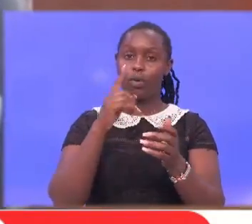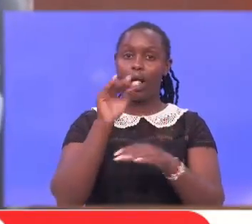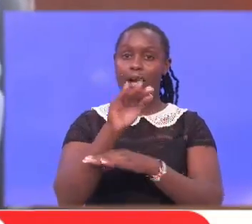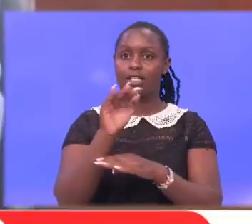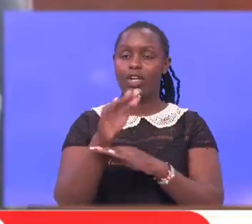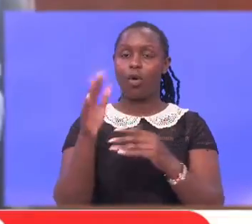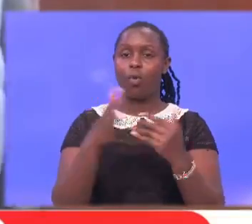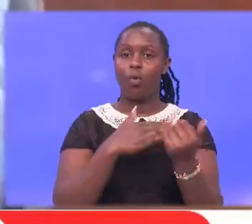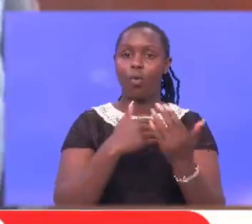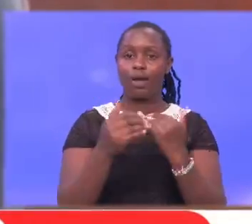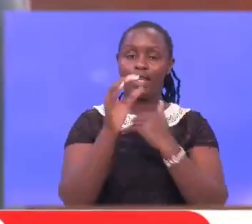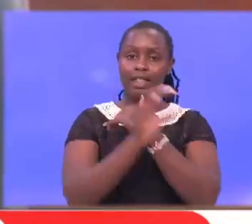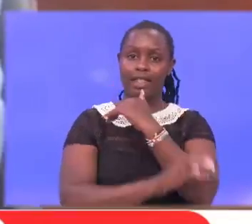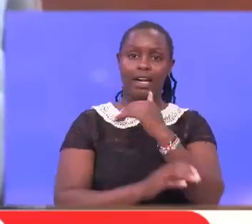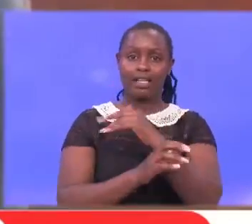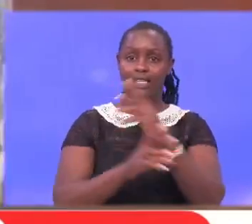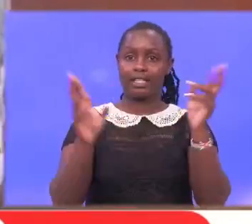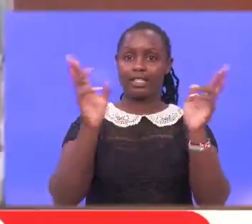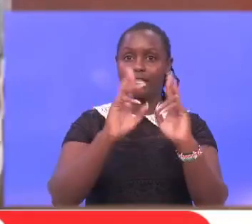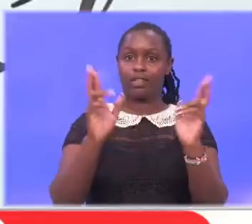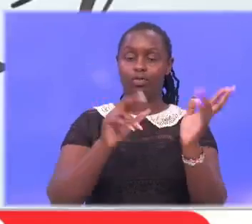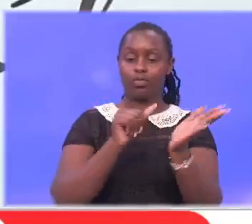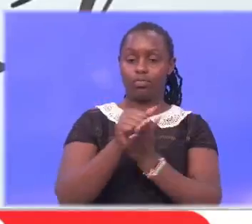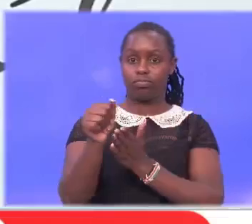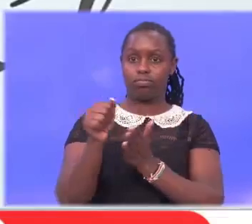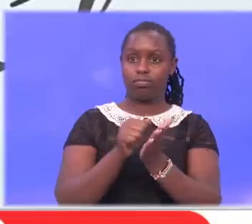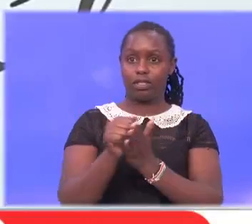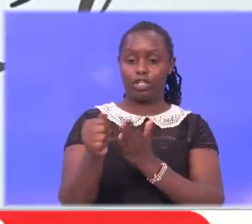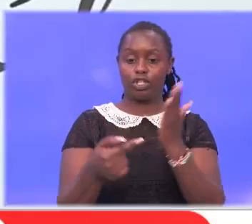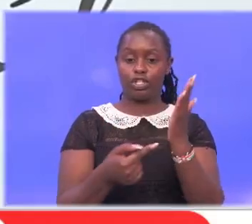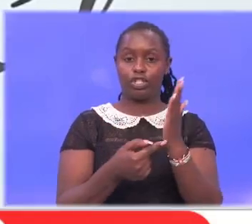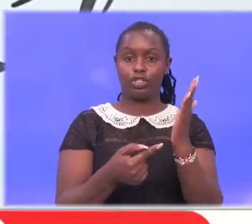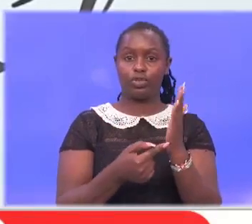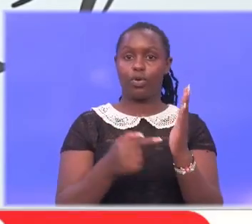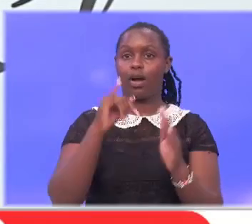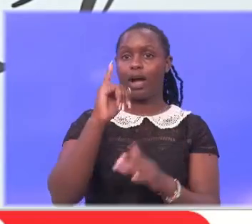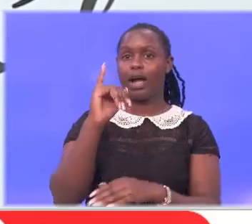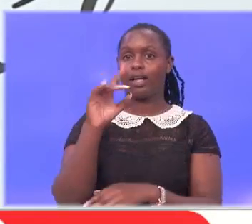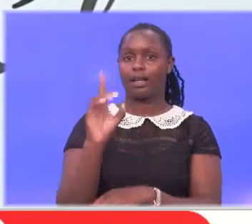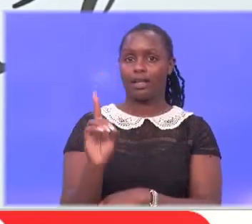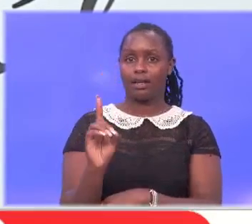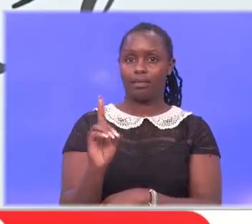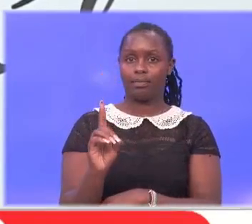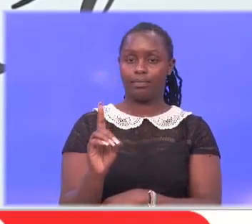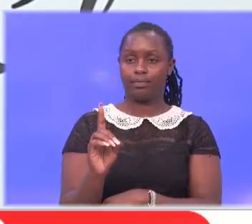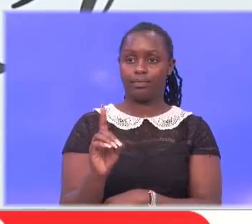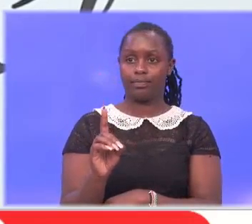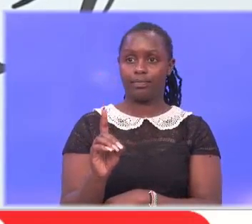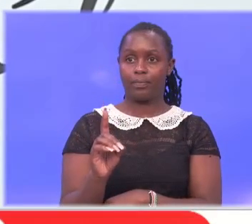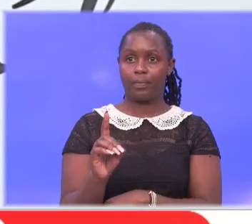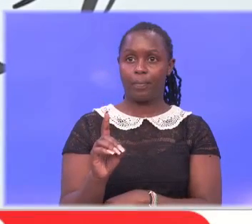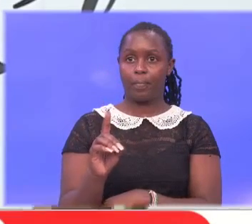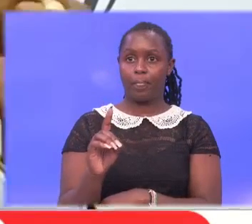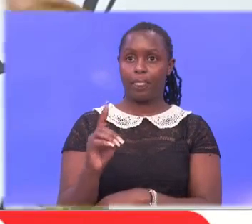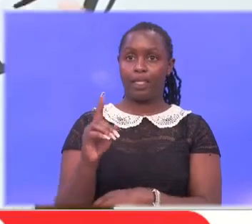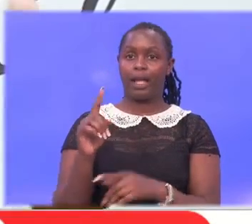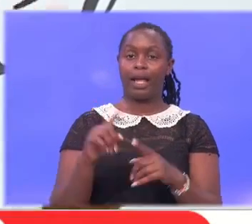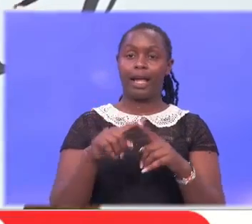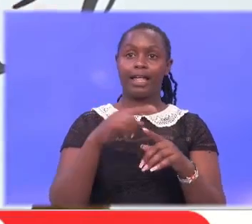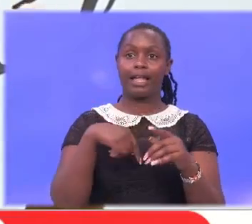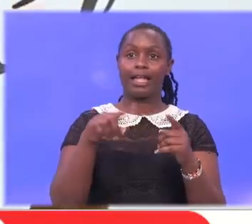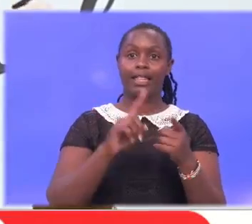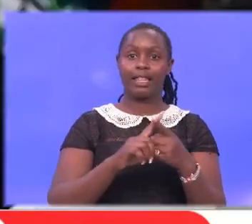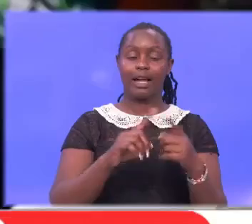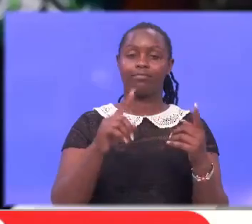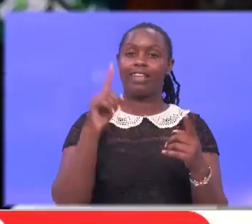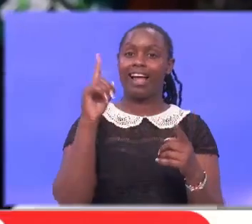kwa uchapishaji kamili wa vitambulisho vya kidijitali. One of the things that we believe will go is vetting for IDs. This will really create a